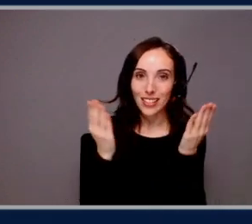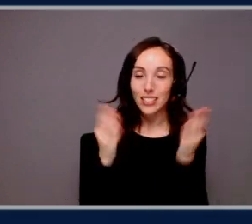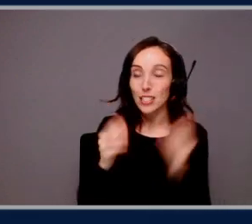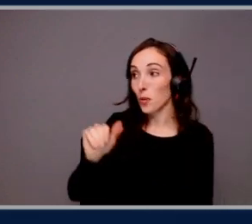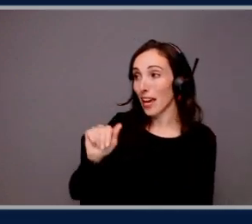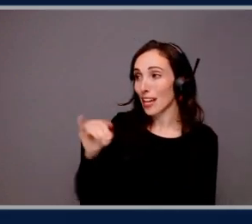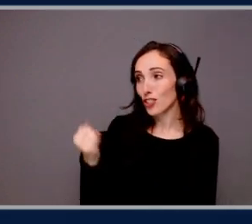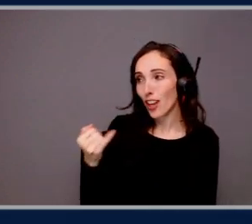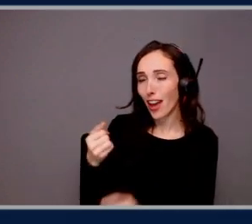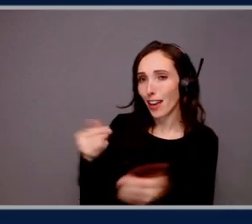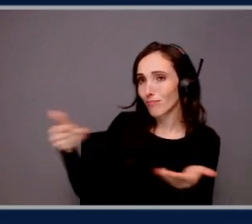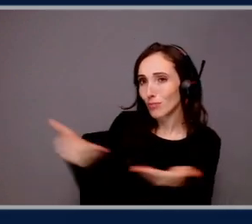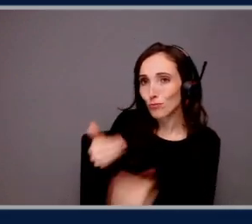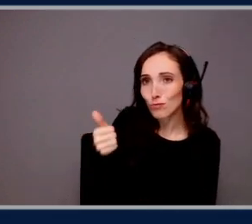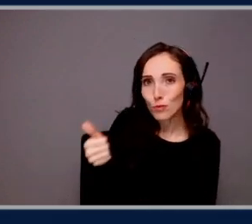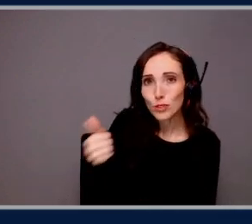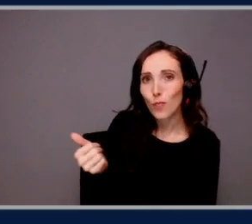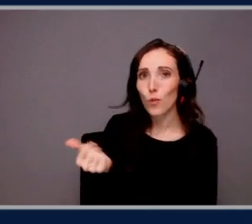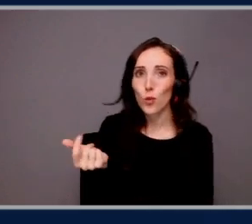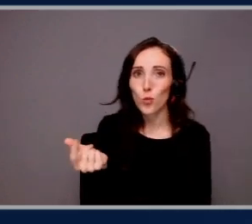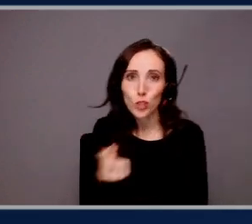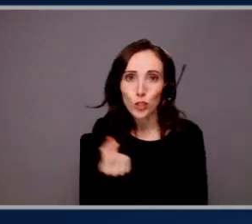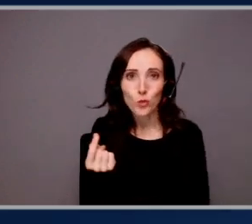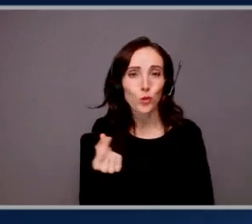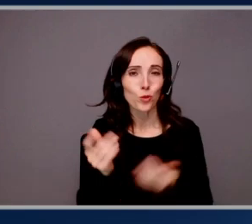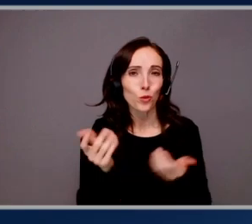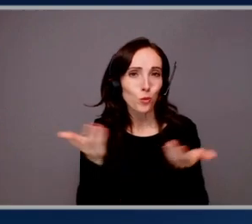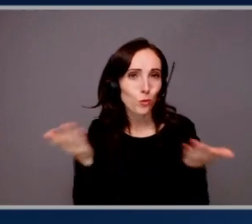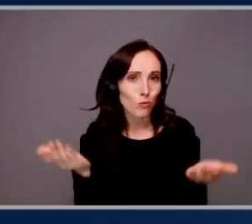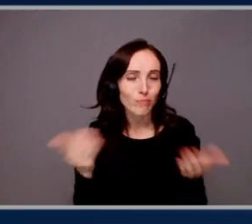do, well, you're joining us from here.